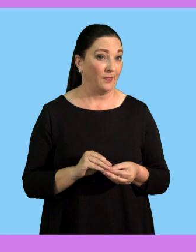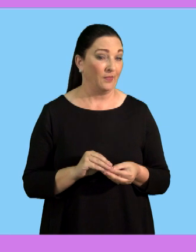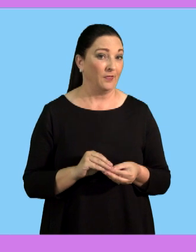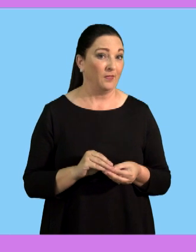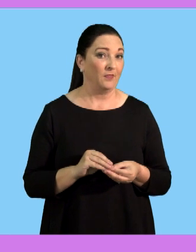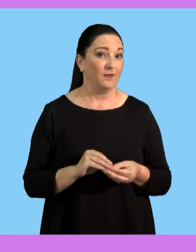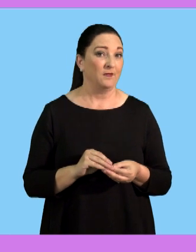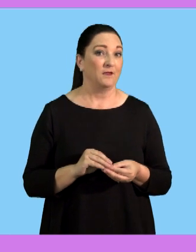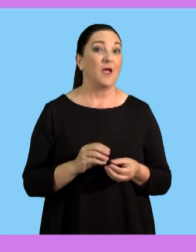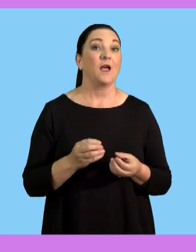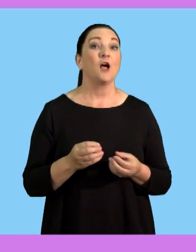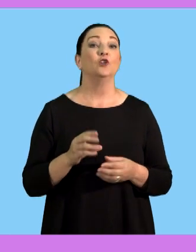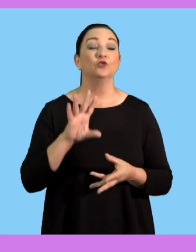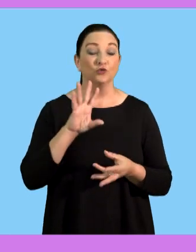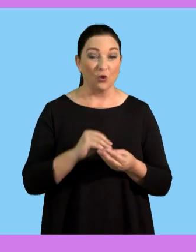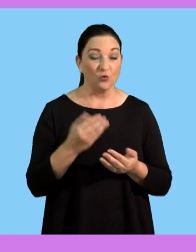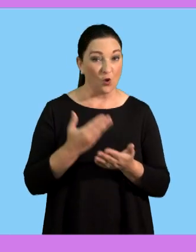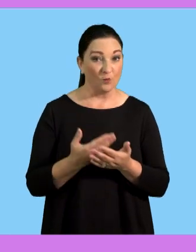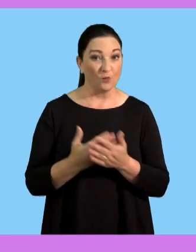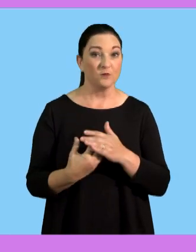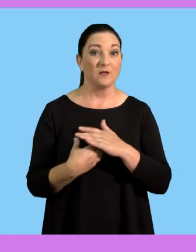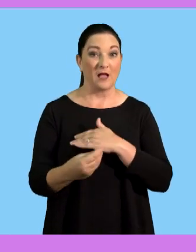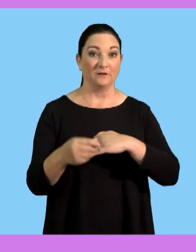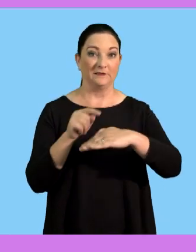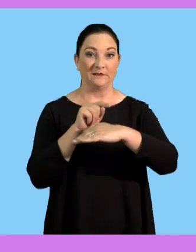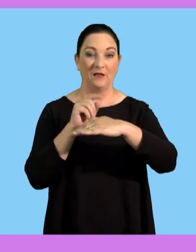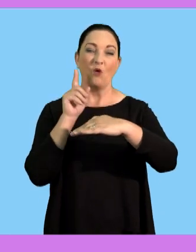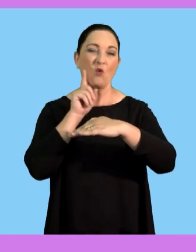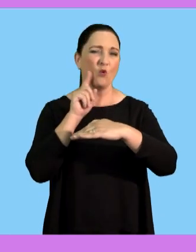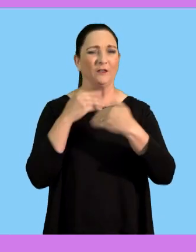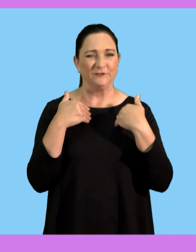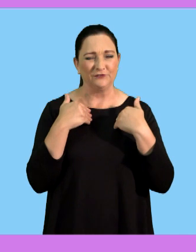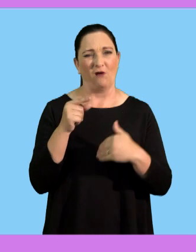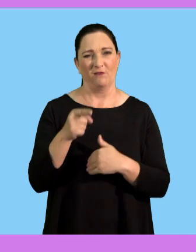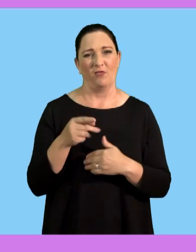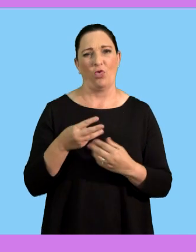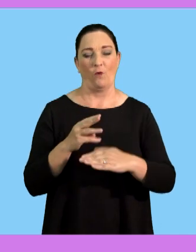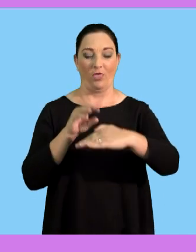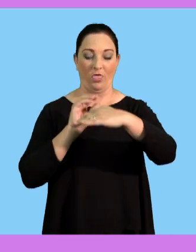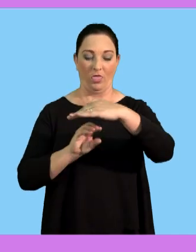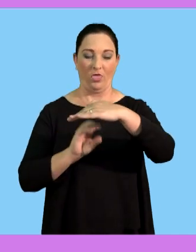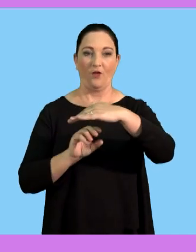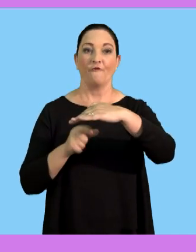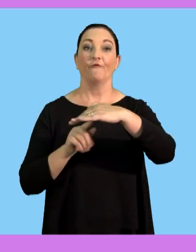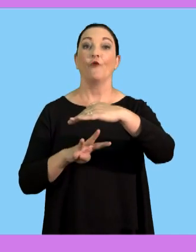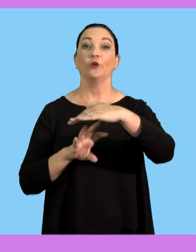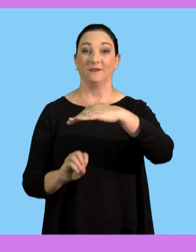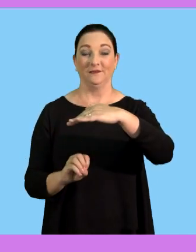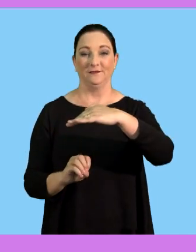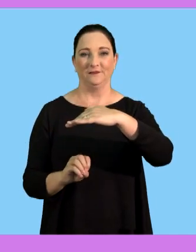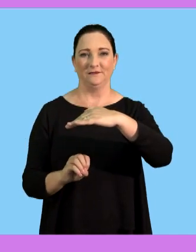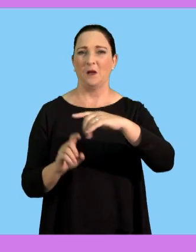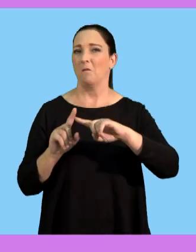means, what is the total number of possible outcomes? That's always our starting point, right? So we say that's 40 of